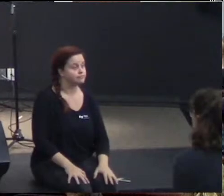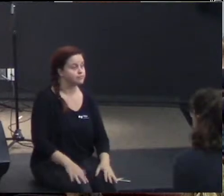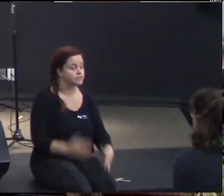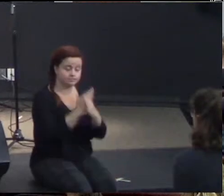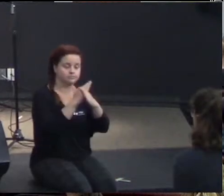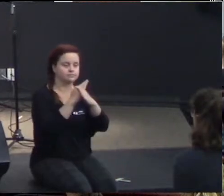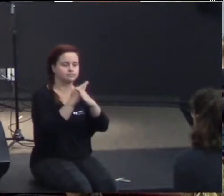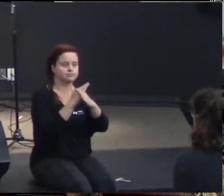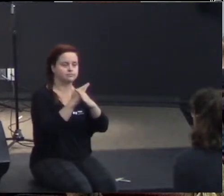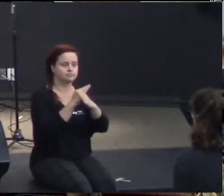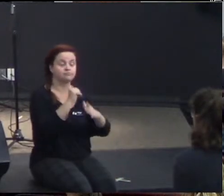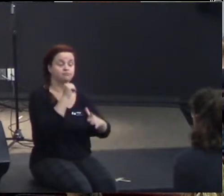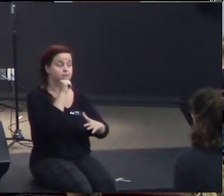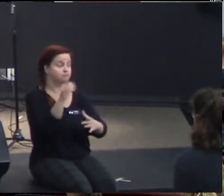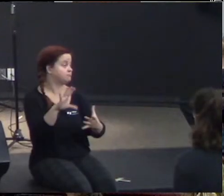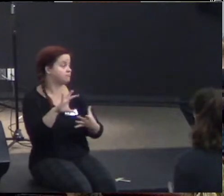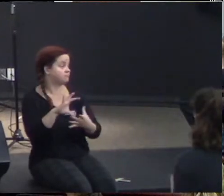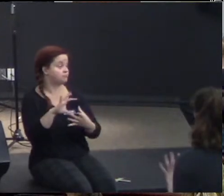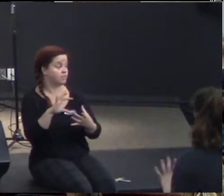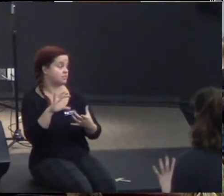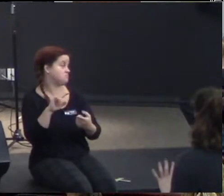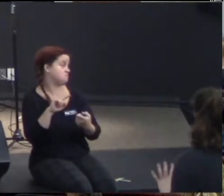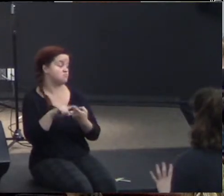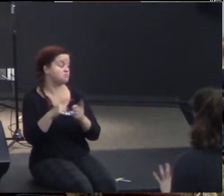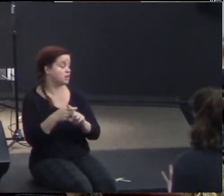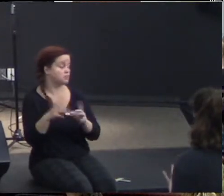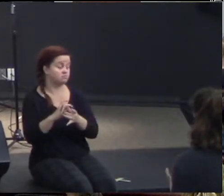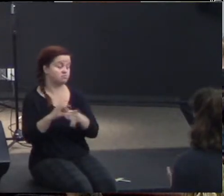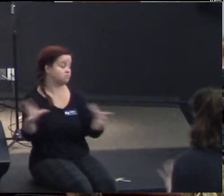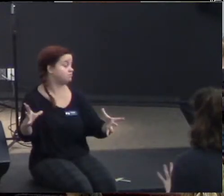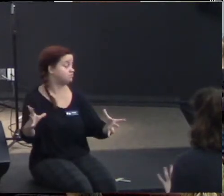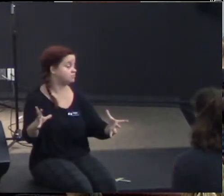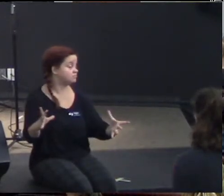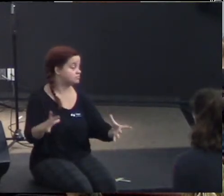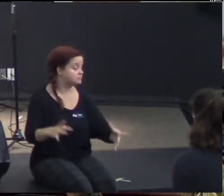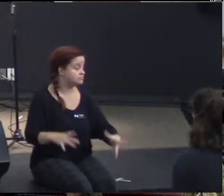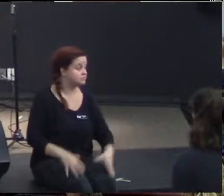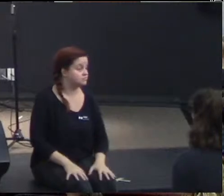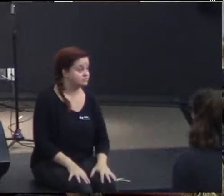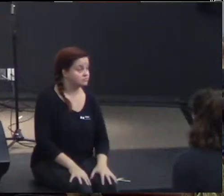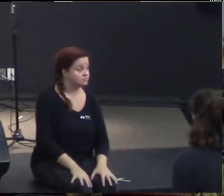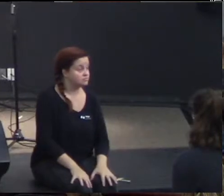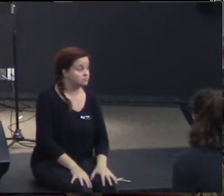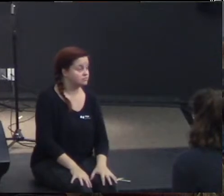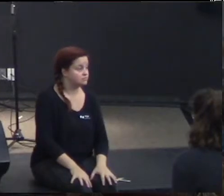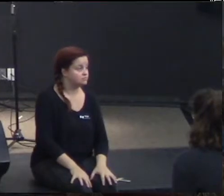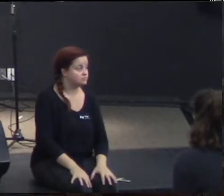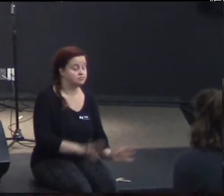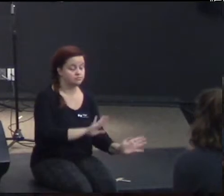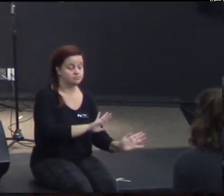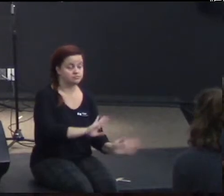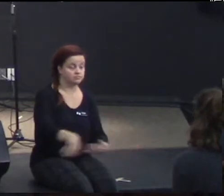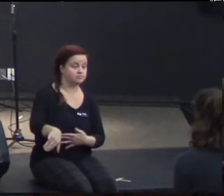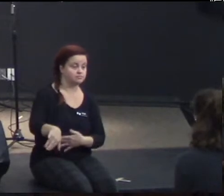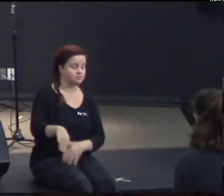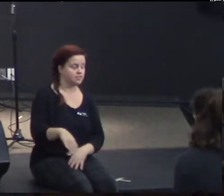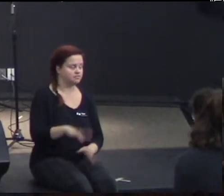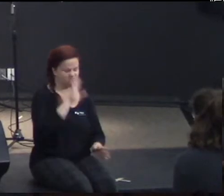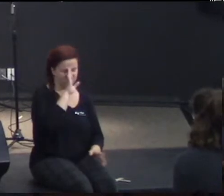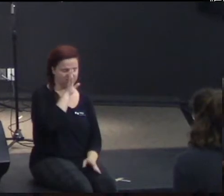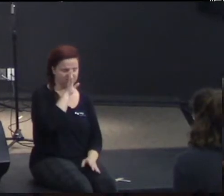Block. Unfriend. Dismiss.